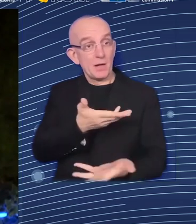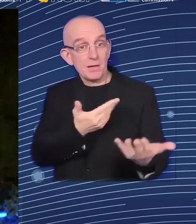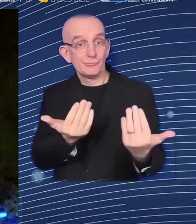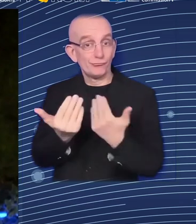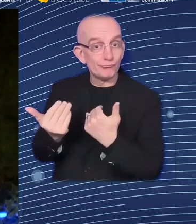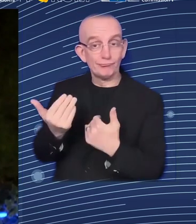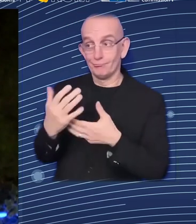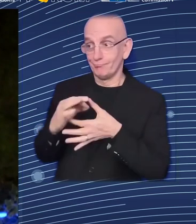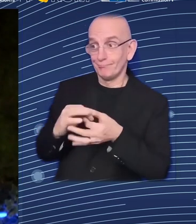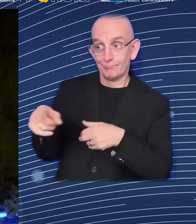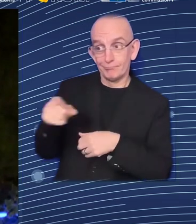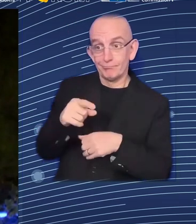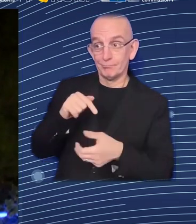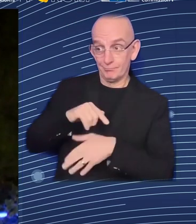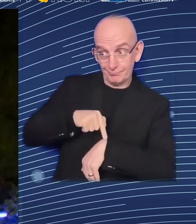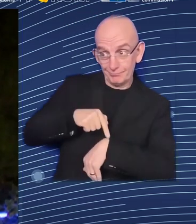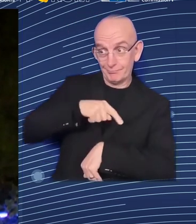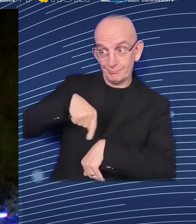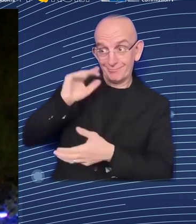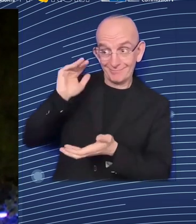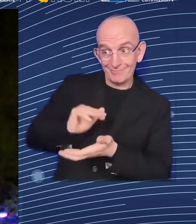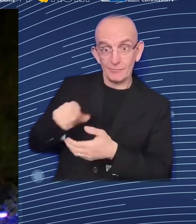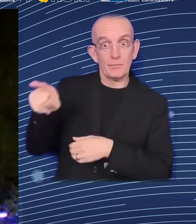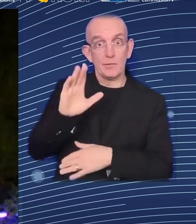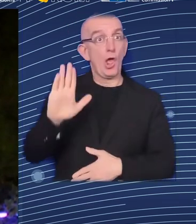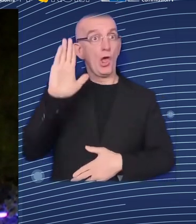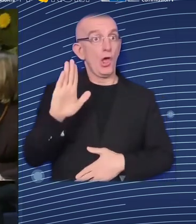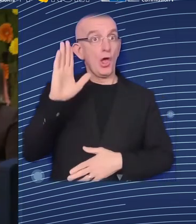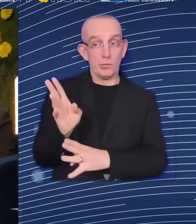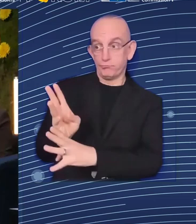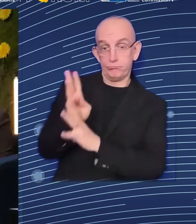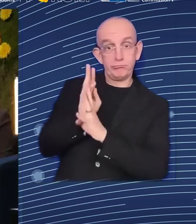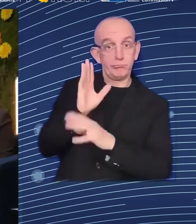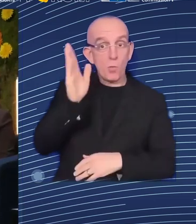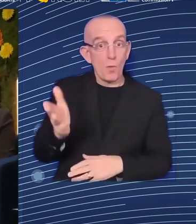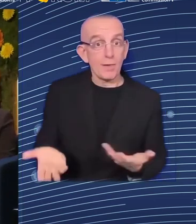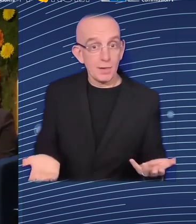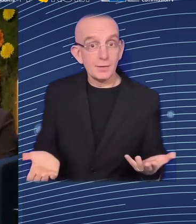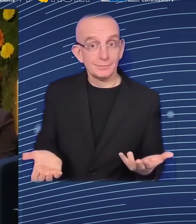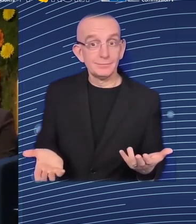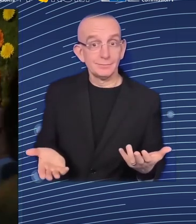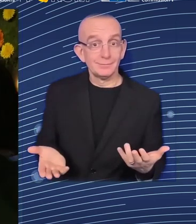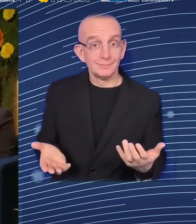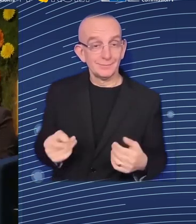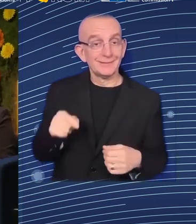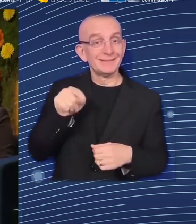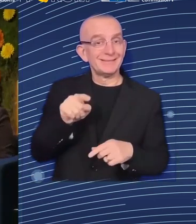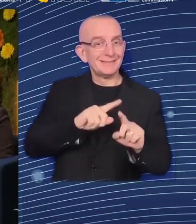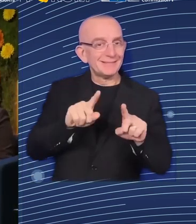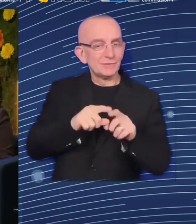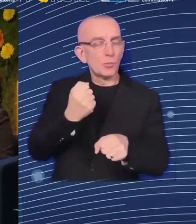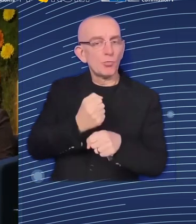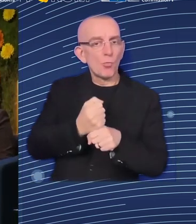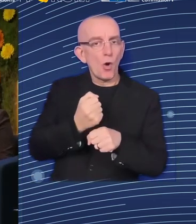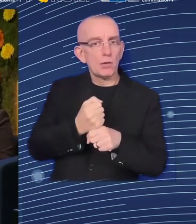of working conditions should we look at and improve. Okay, I think I saw another hand raised. Yes, please. And if you can